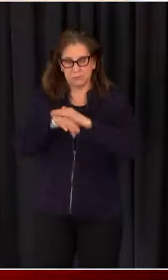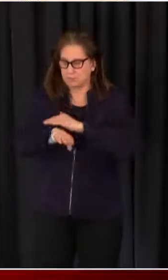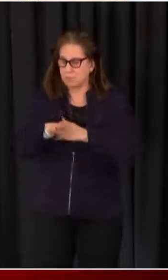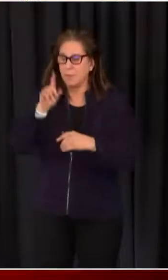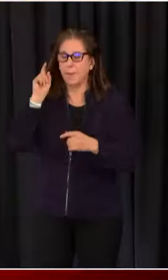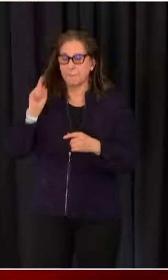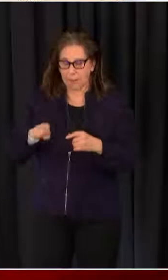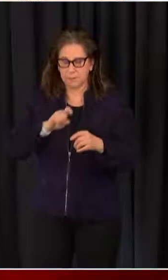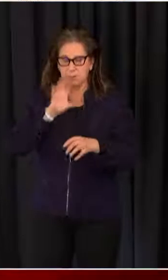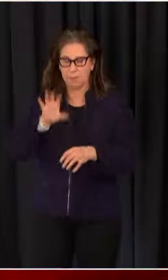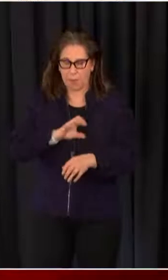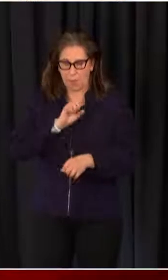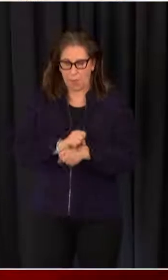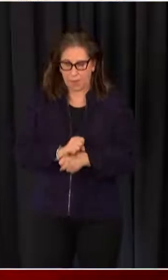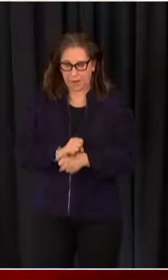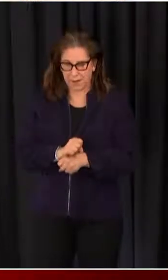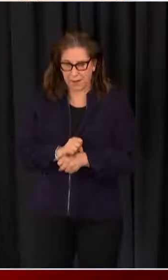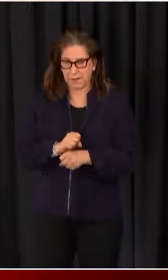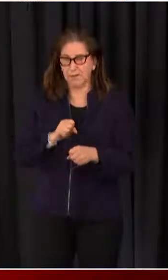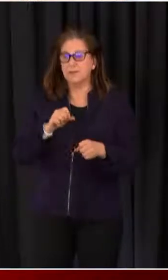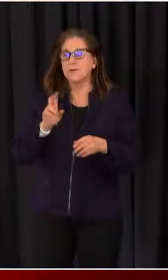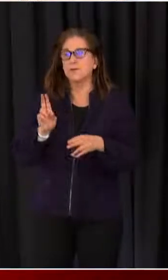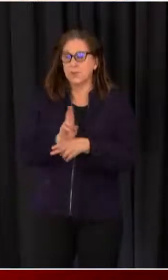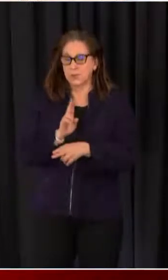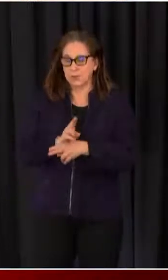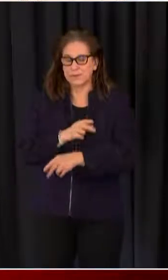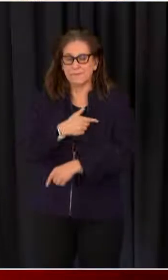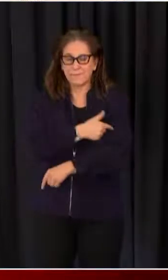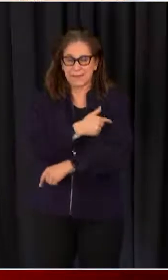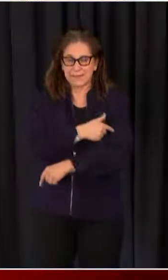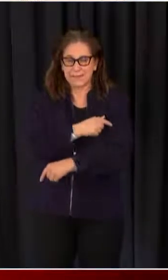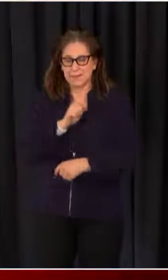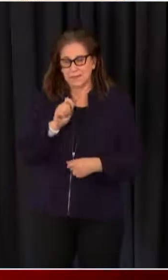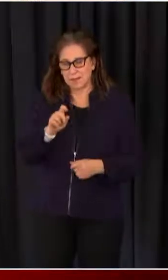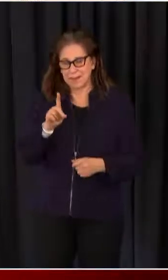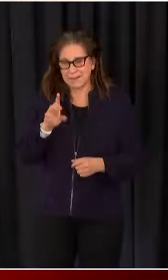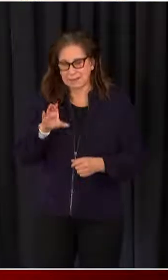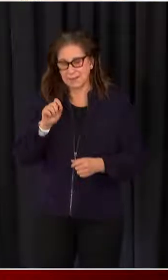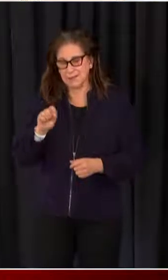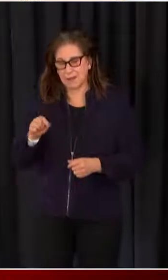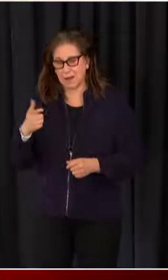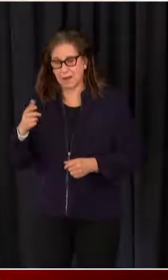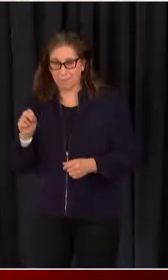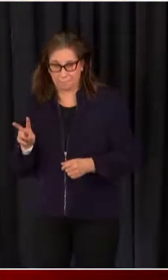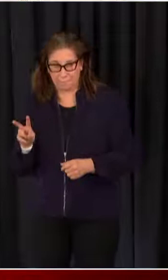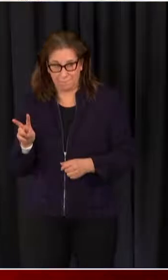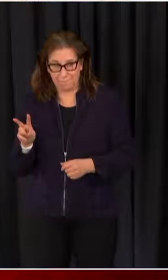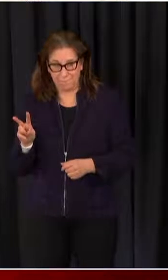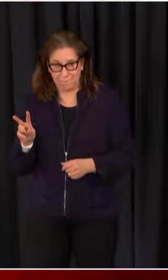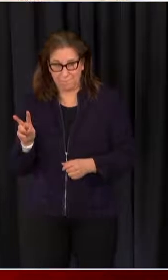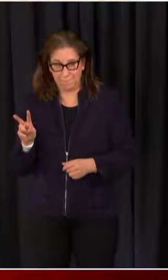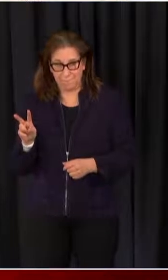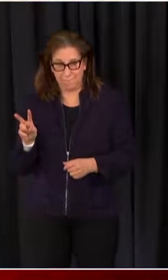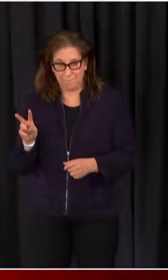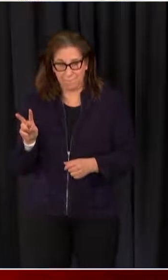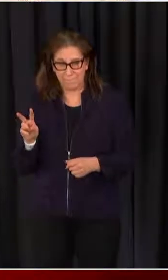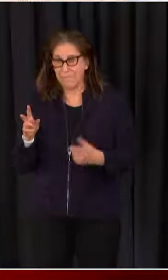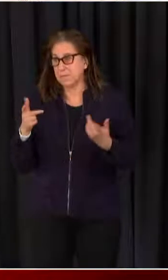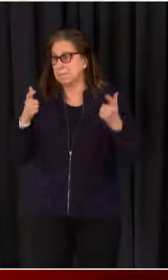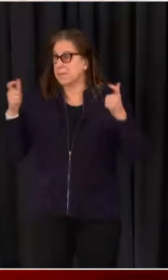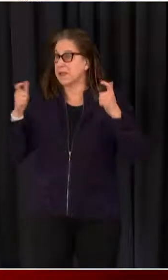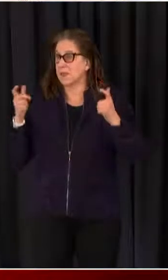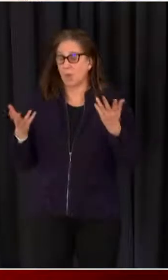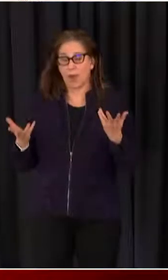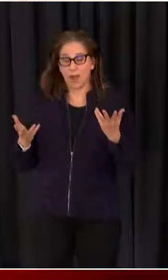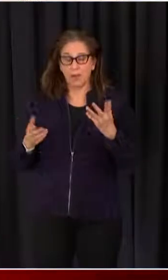VACCINATE.DC.GOV. And those locations will be at Walter Washington Convention Center, Providence Health System, and the Entertainment